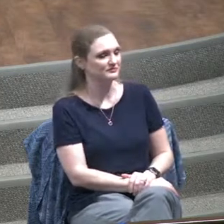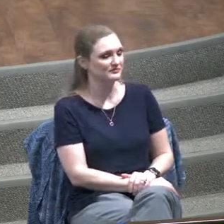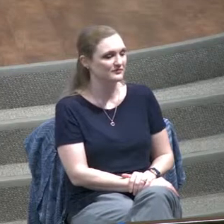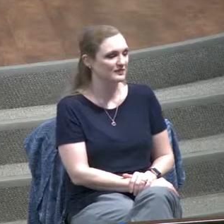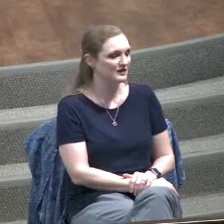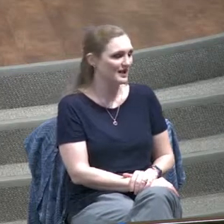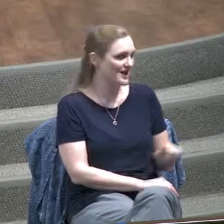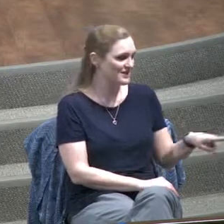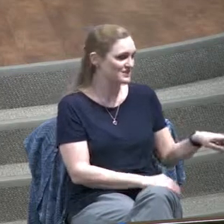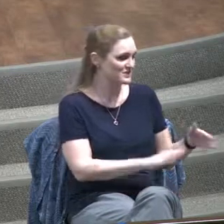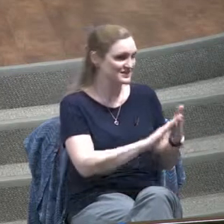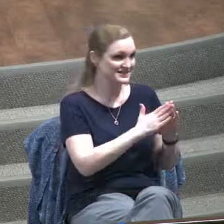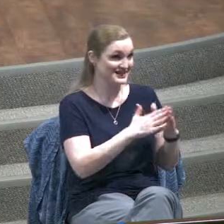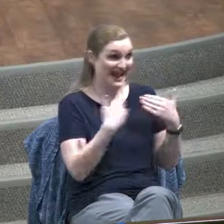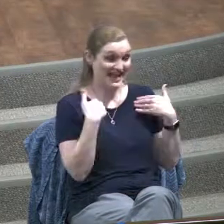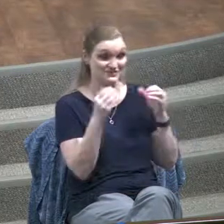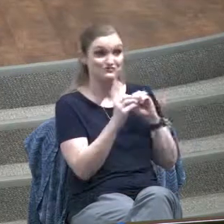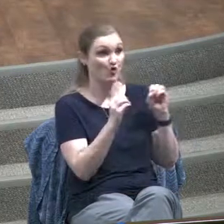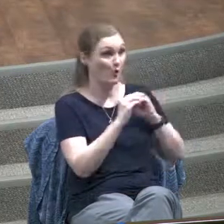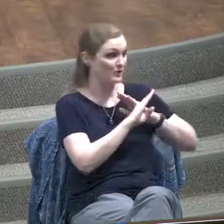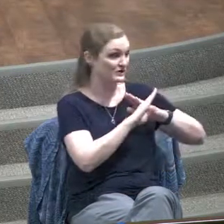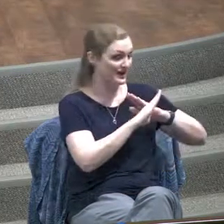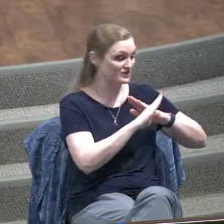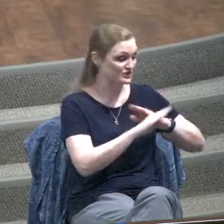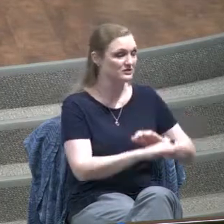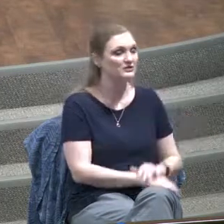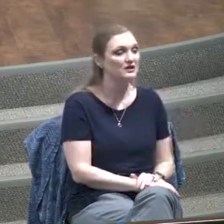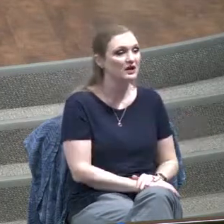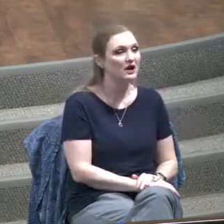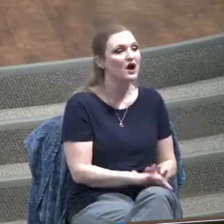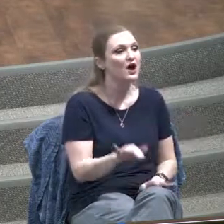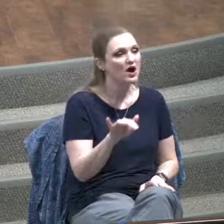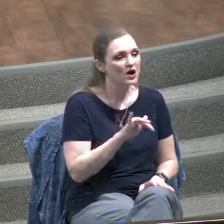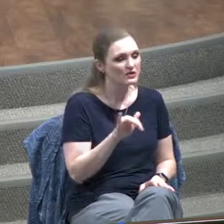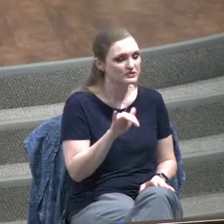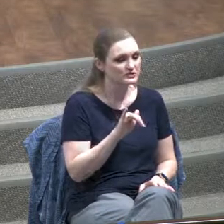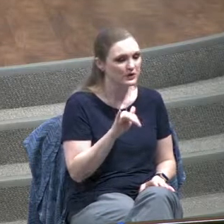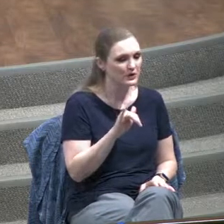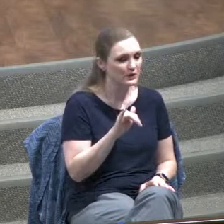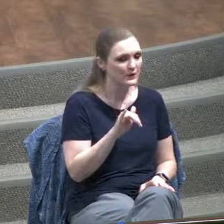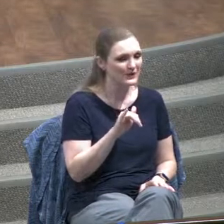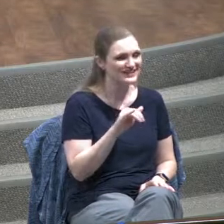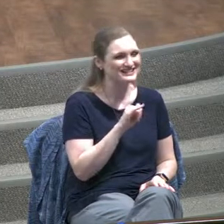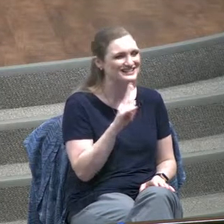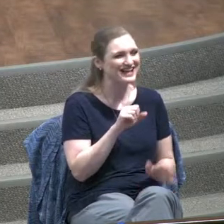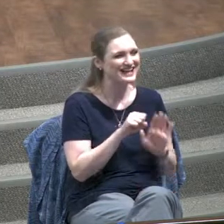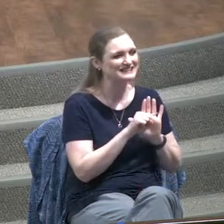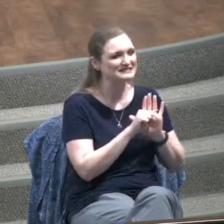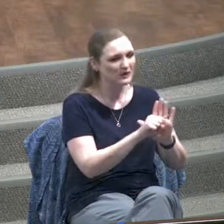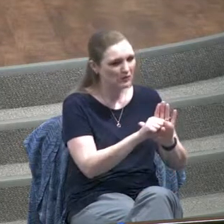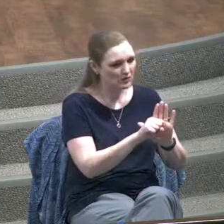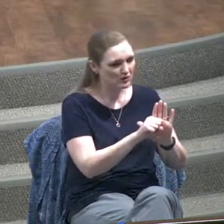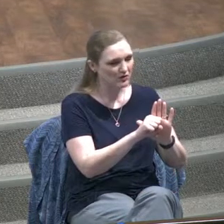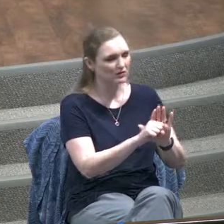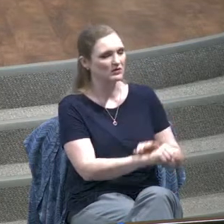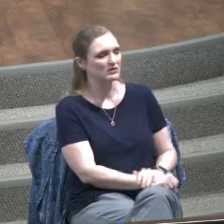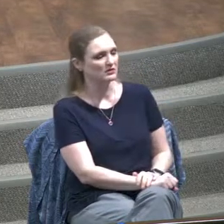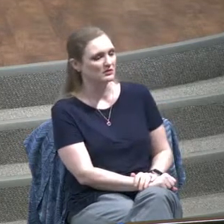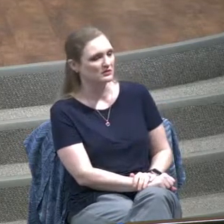And it's also, and I say this, it's also some sort of a symbol to them.